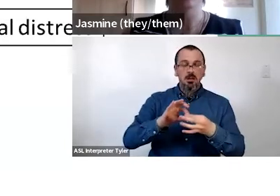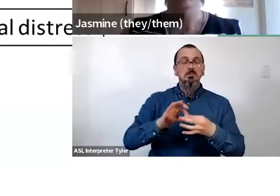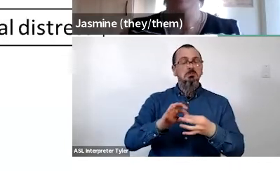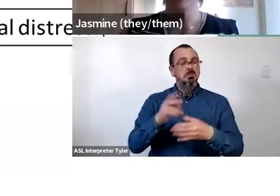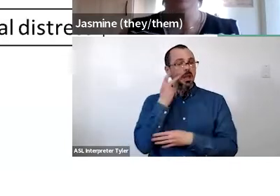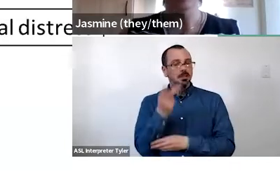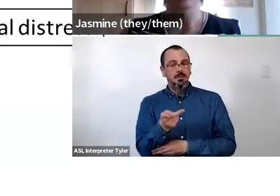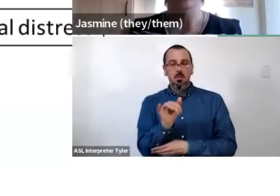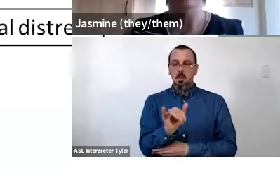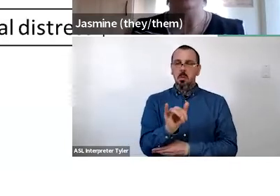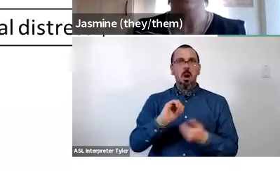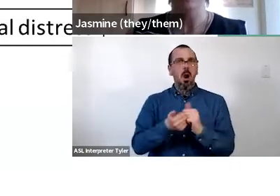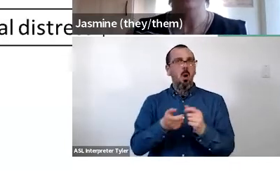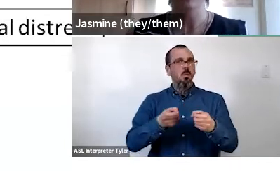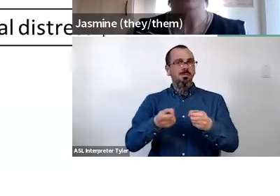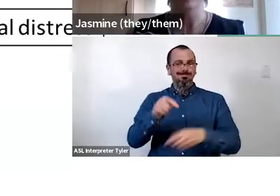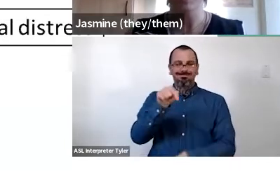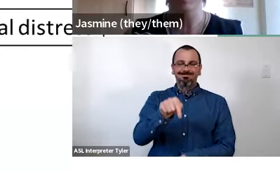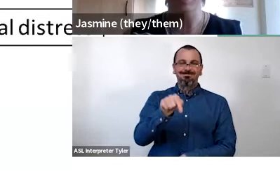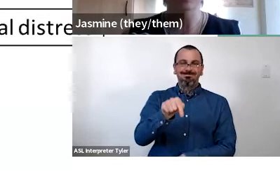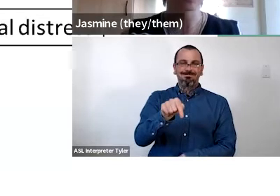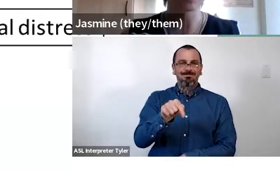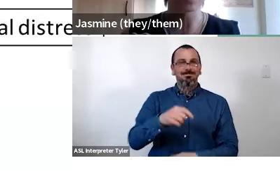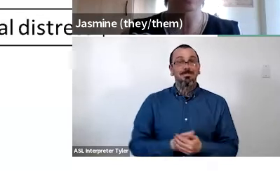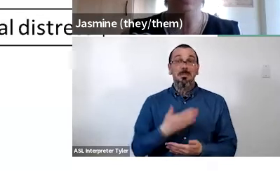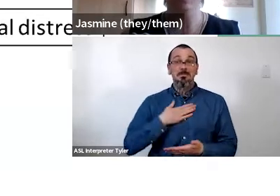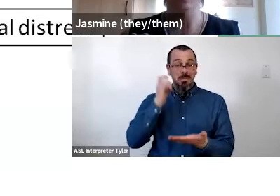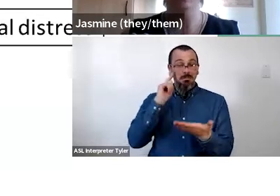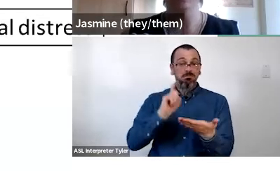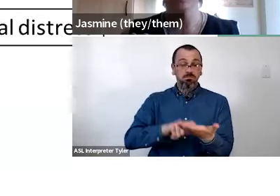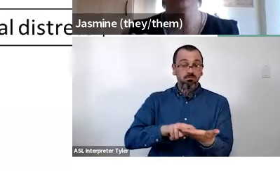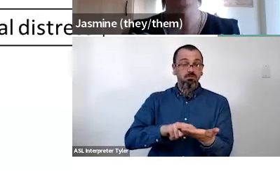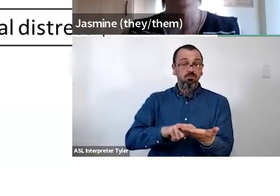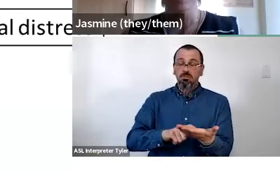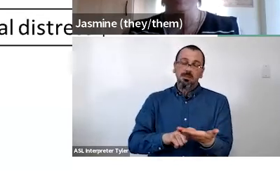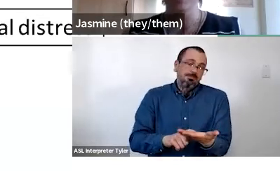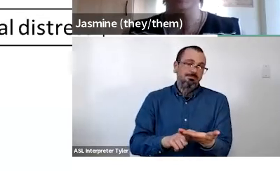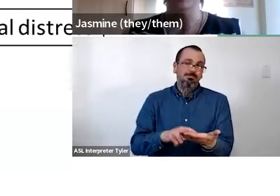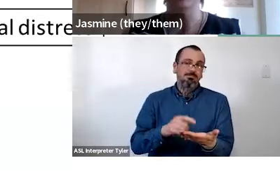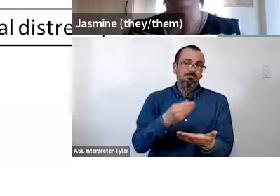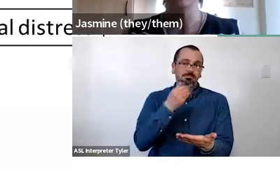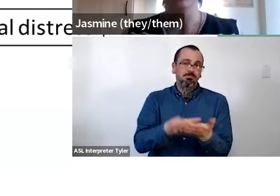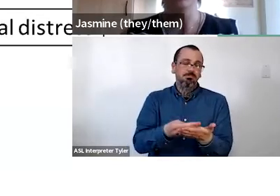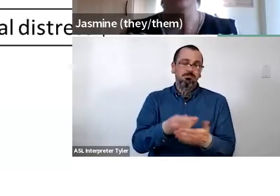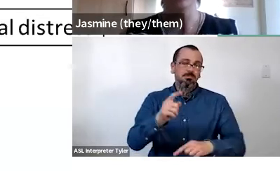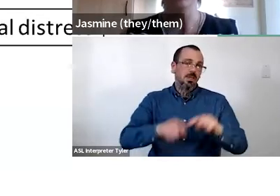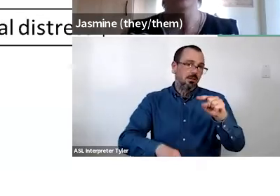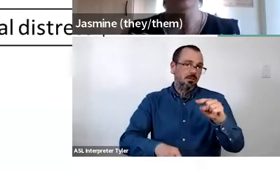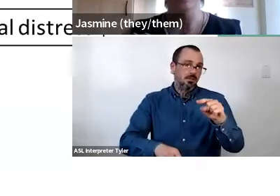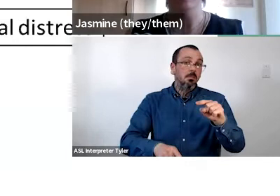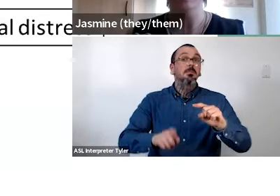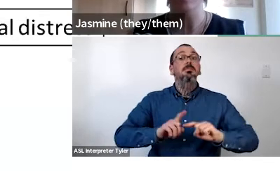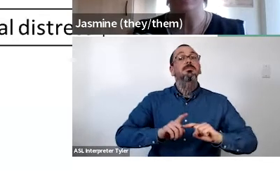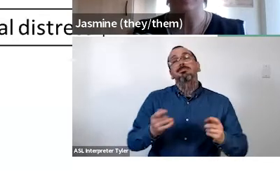My results here were also insignificant, and this means that for this population in this survey, being more connected to the community did